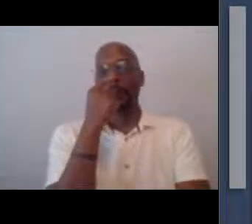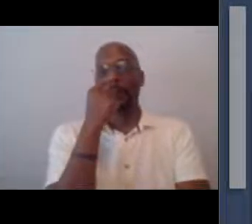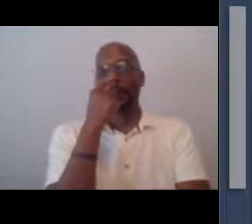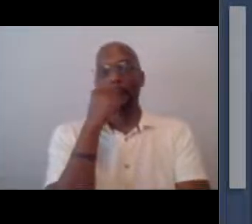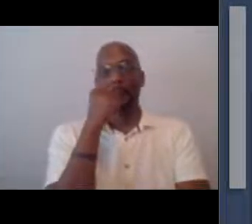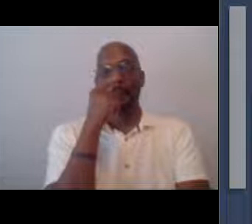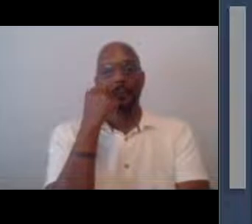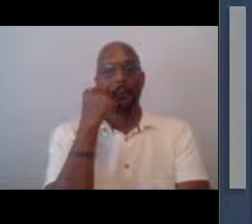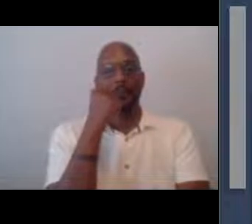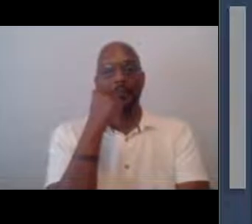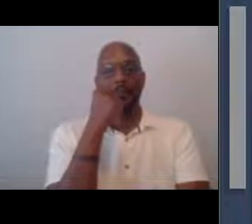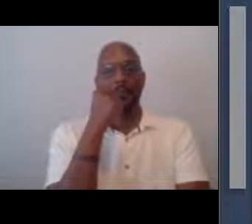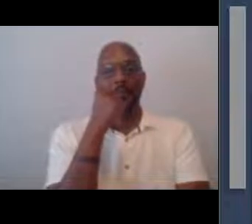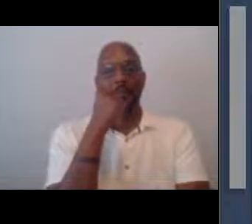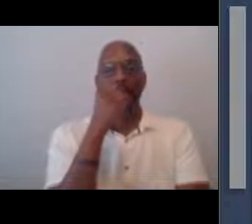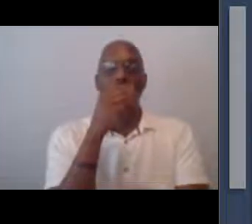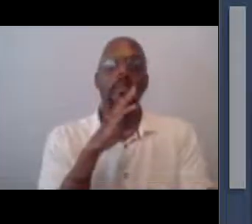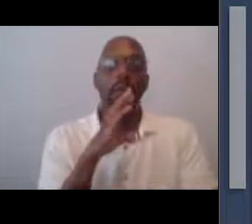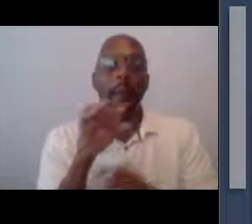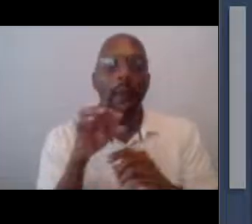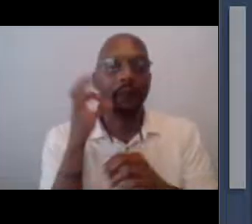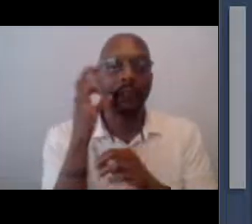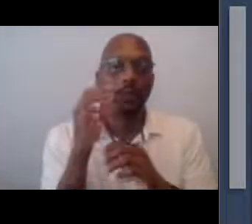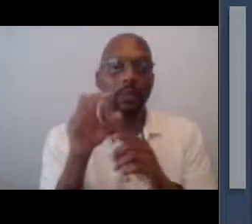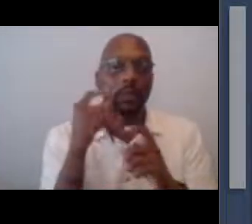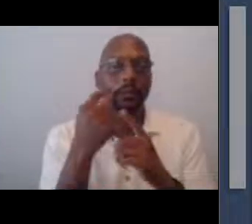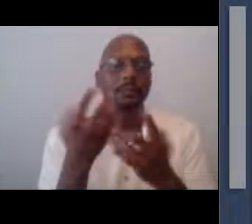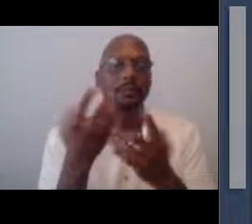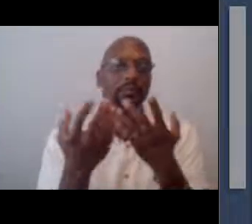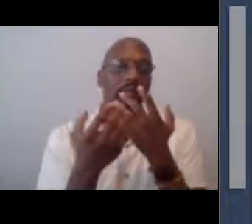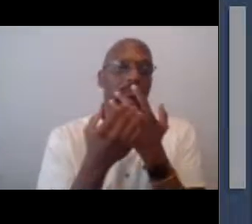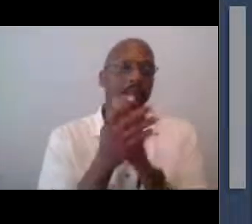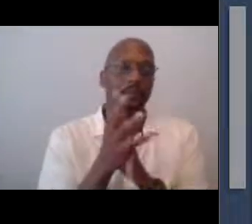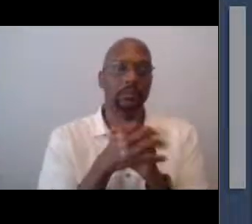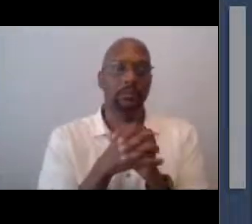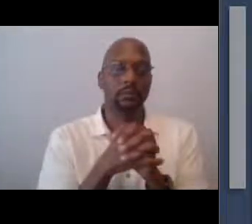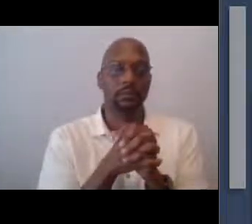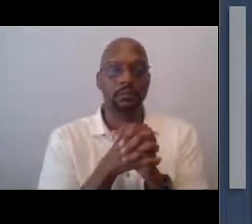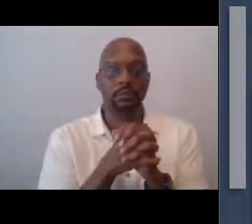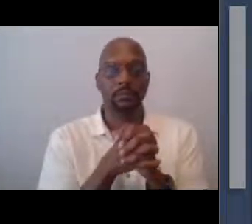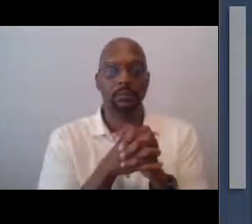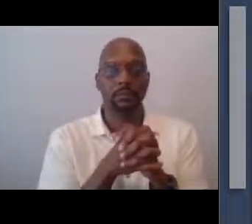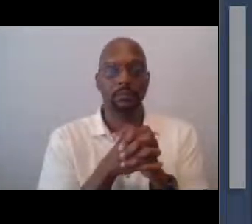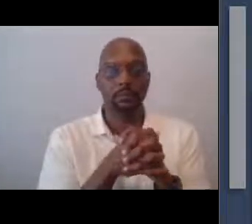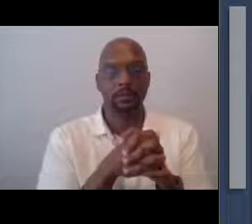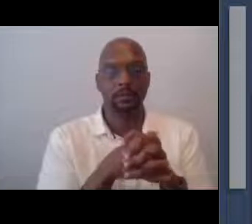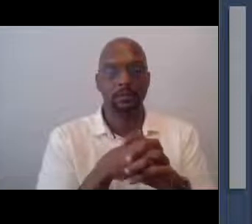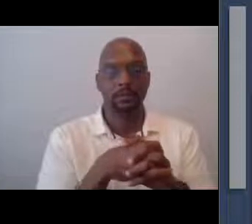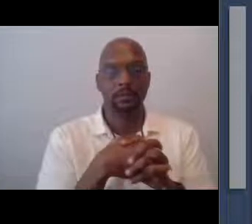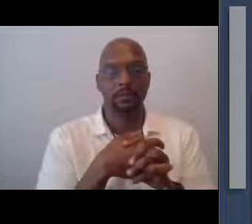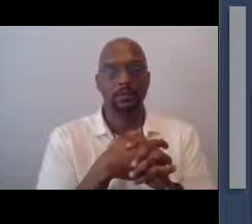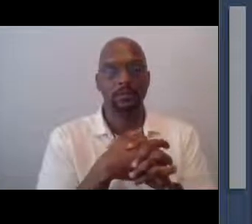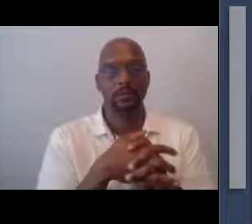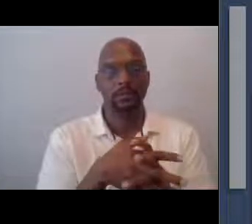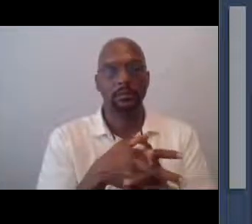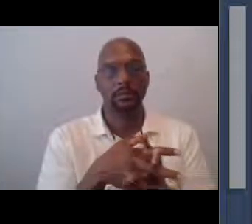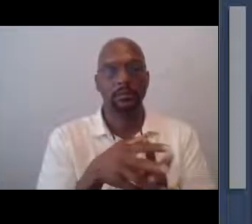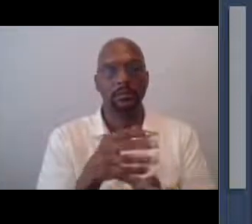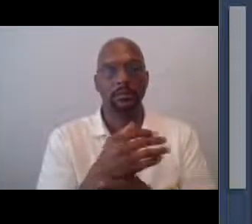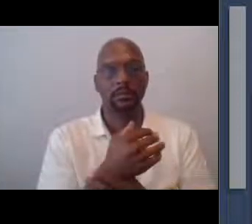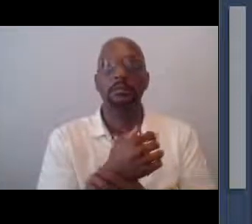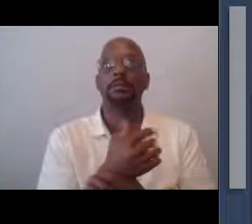on Federal Notice of Funding Opportunities, once those are in print, are they changeable at all, or is that pretty much Moses